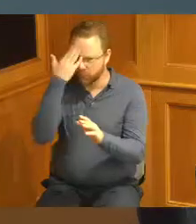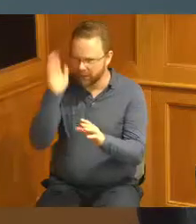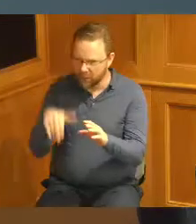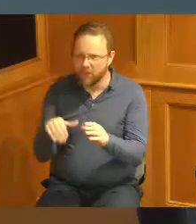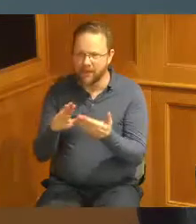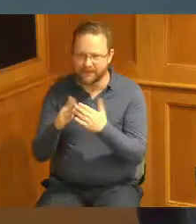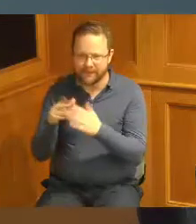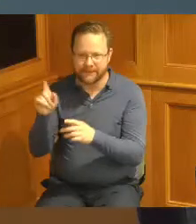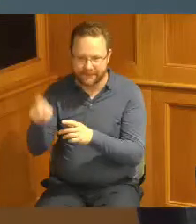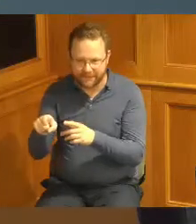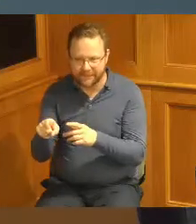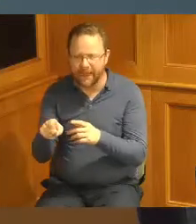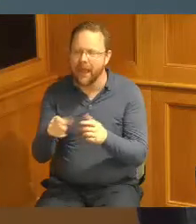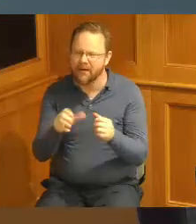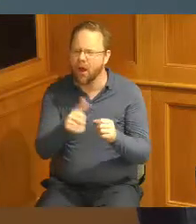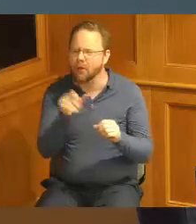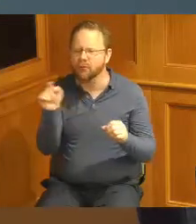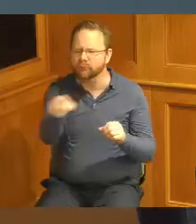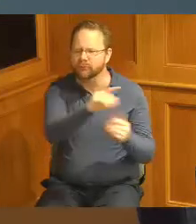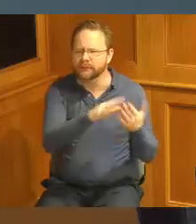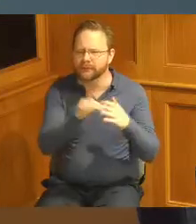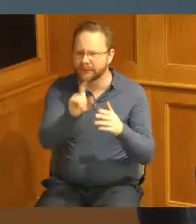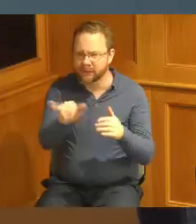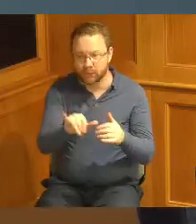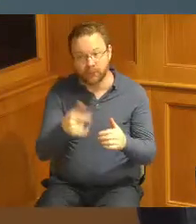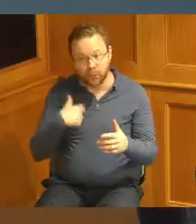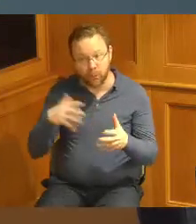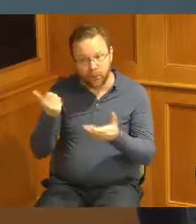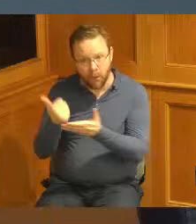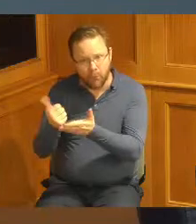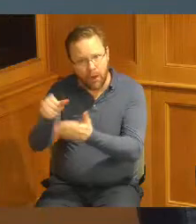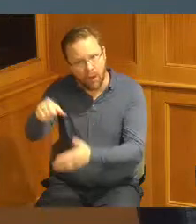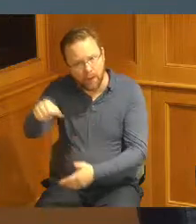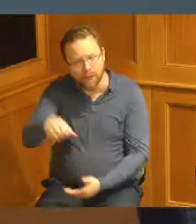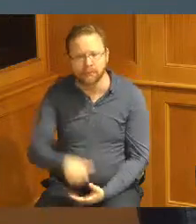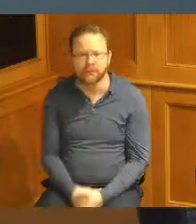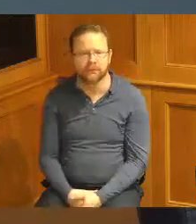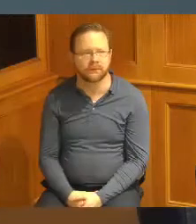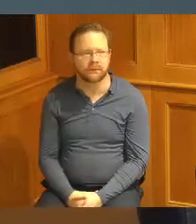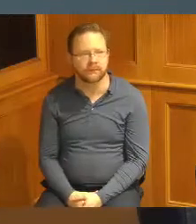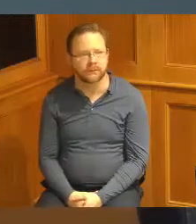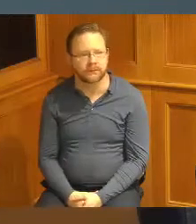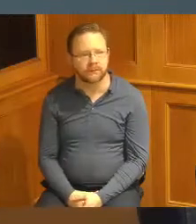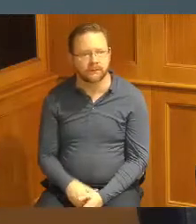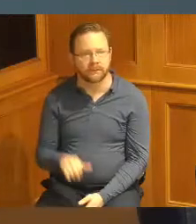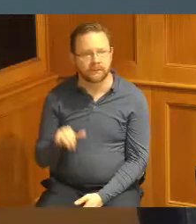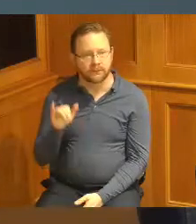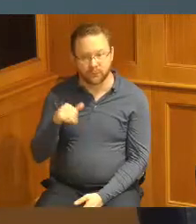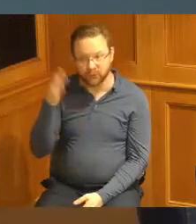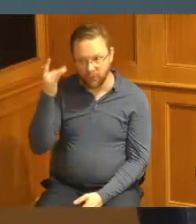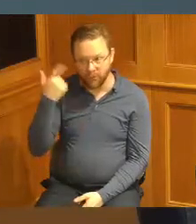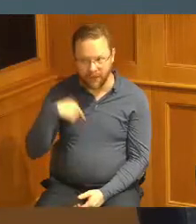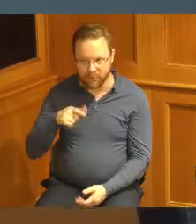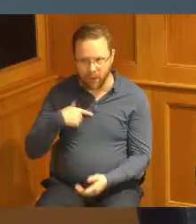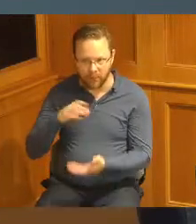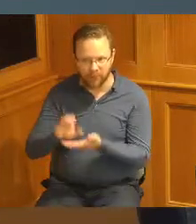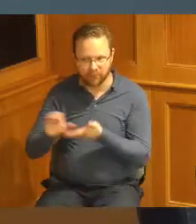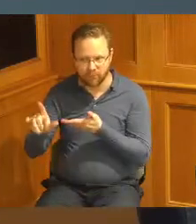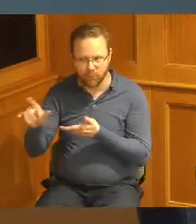needs everywhere, but we really want to help if we can. And that's why we put in the first